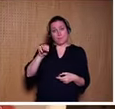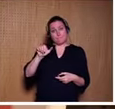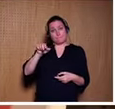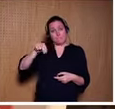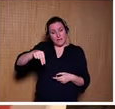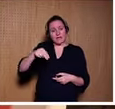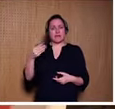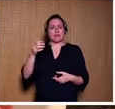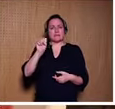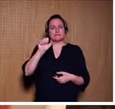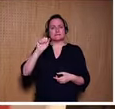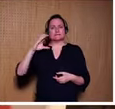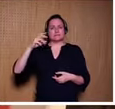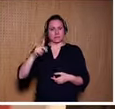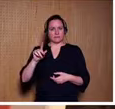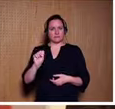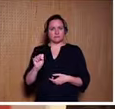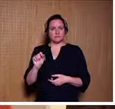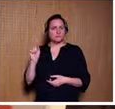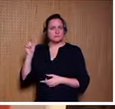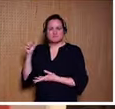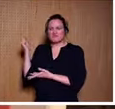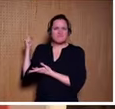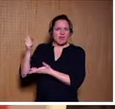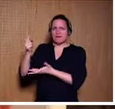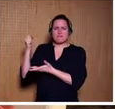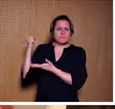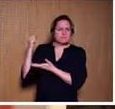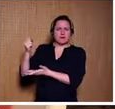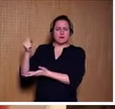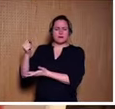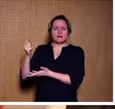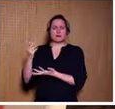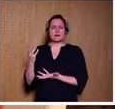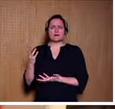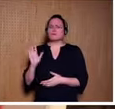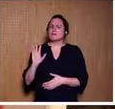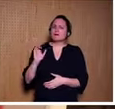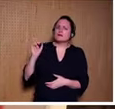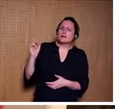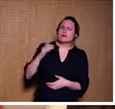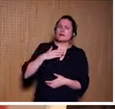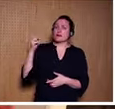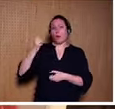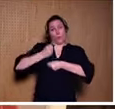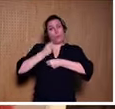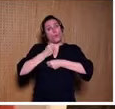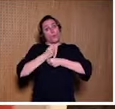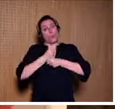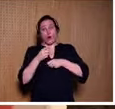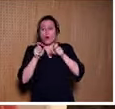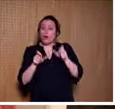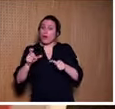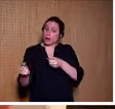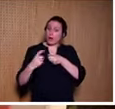hand are talking about LGBTQI plus inclusive work environments, and on the other